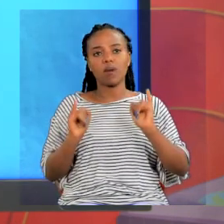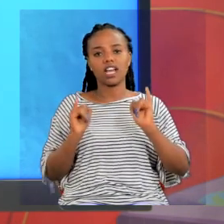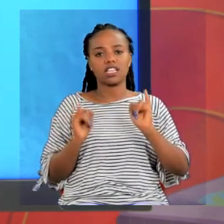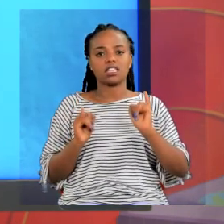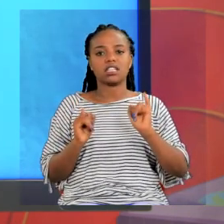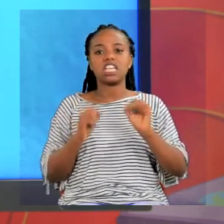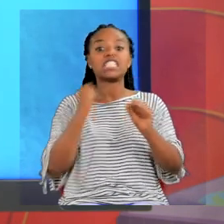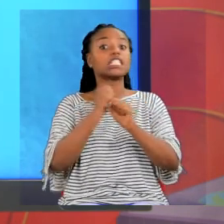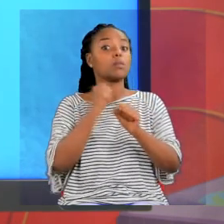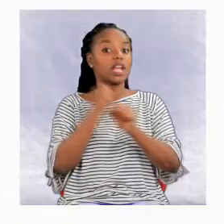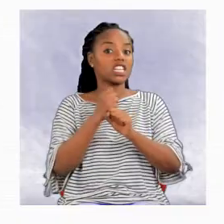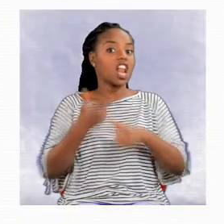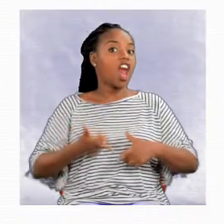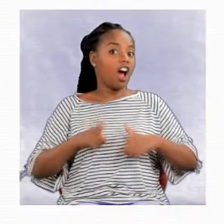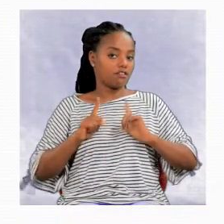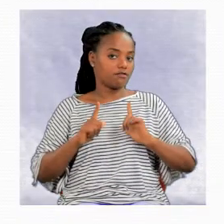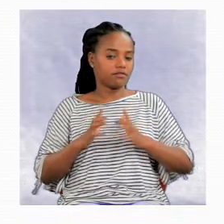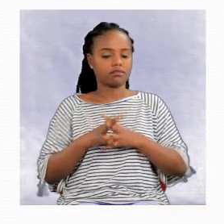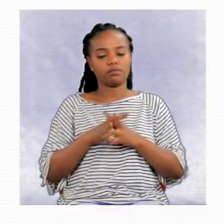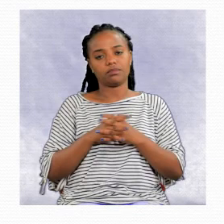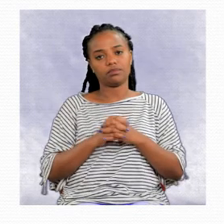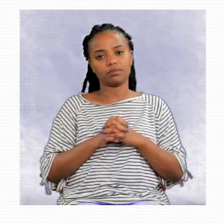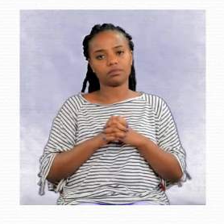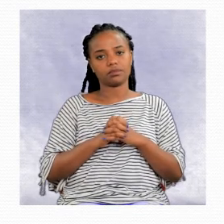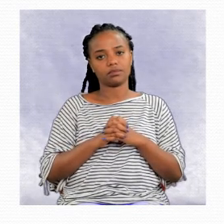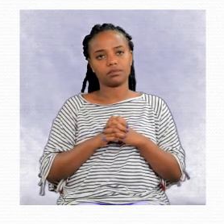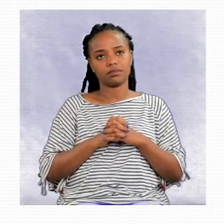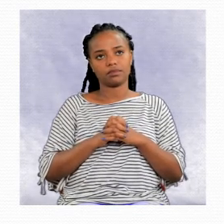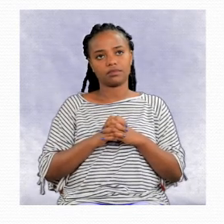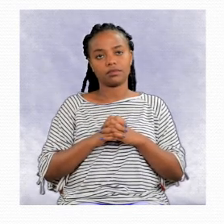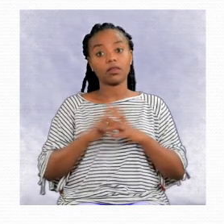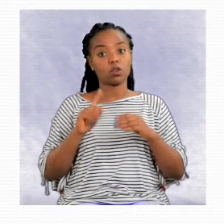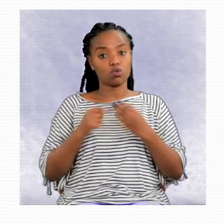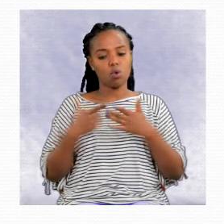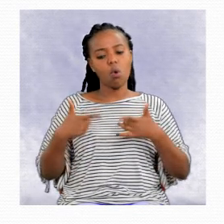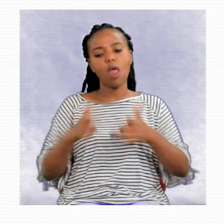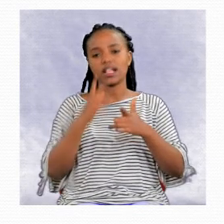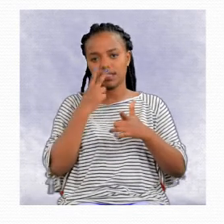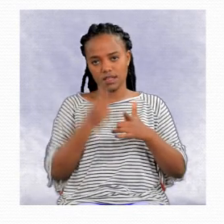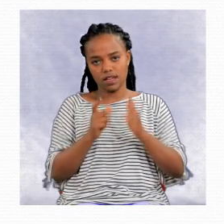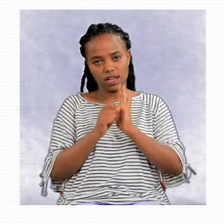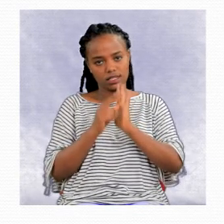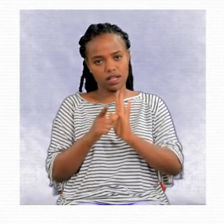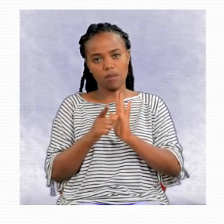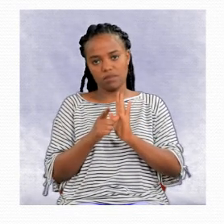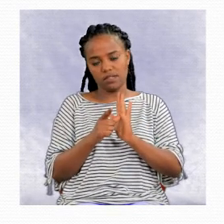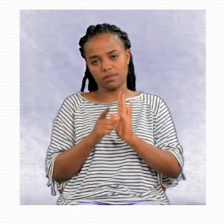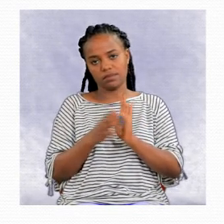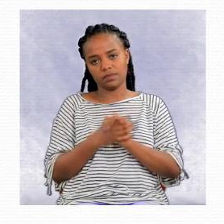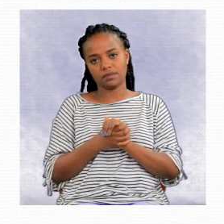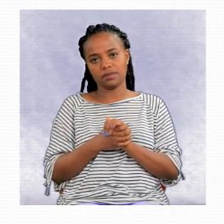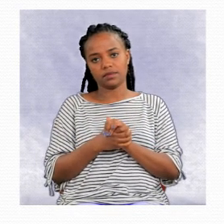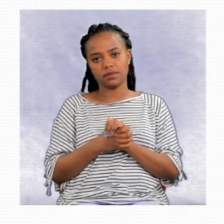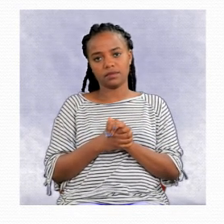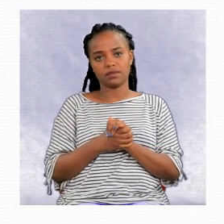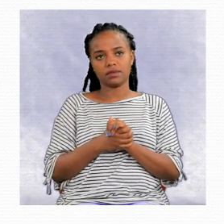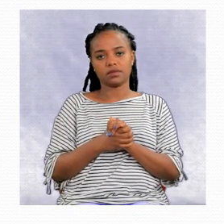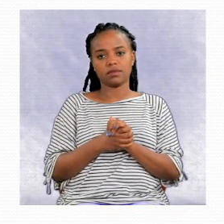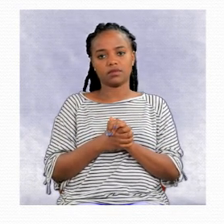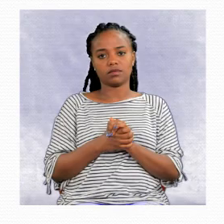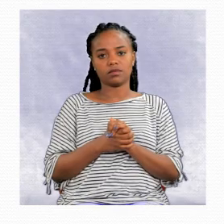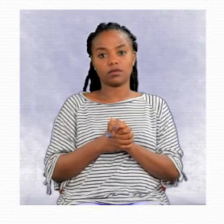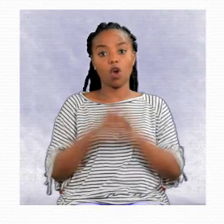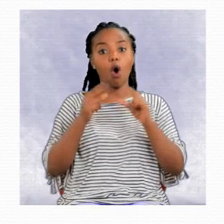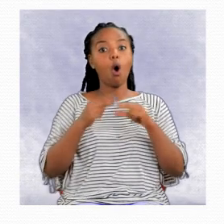estimated life. So let's see example for this.